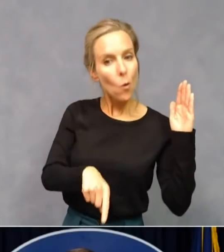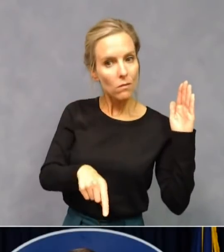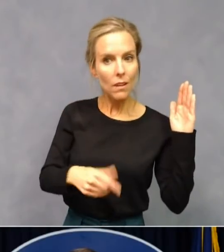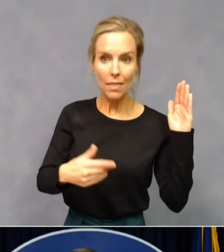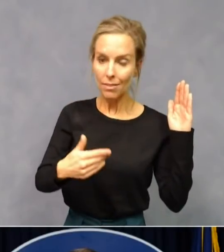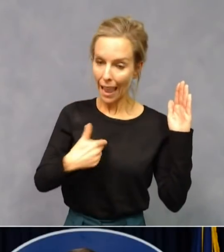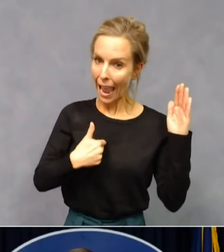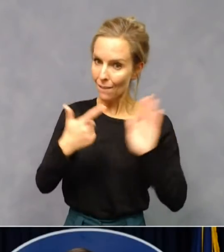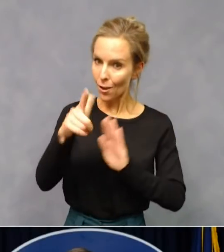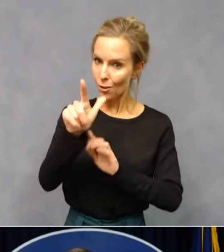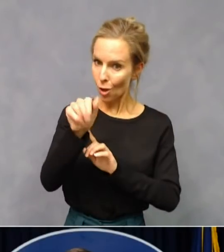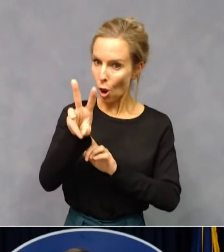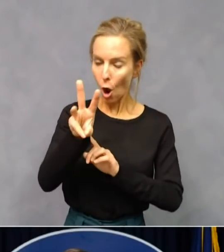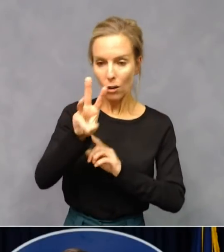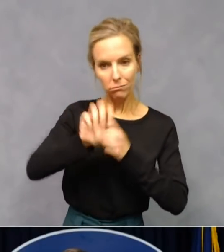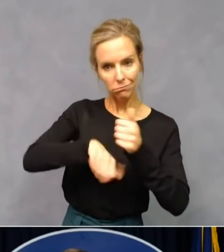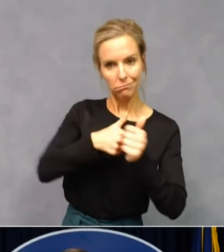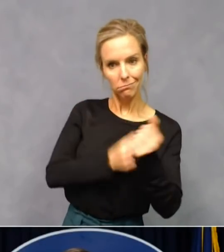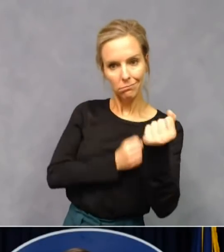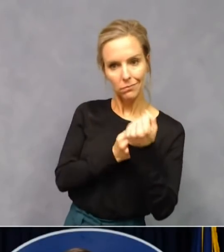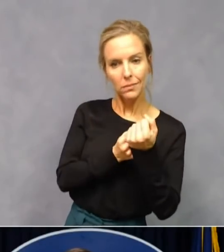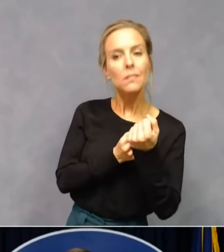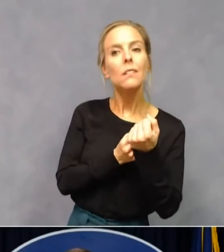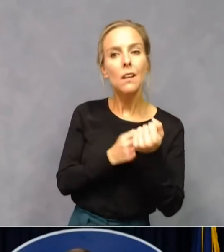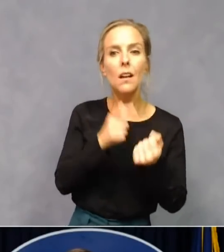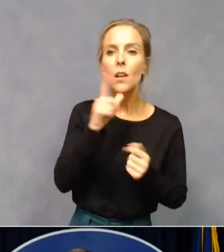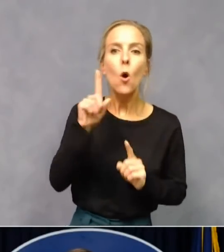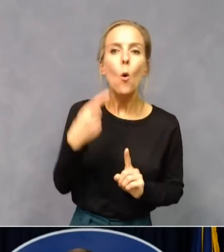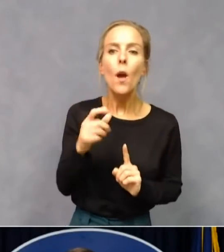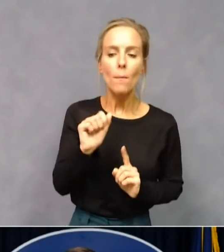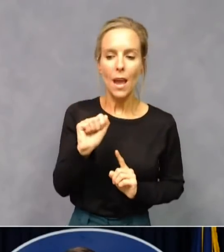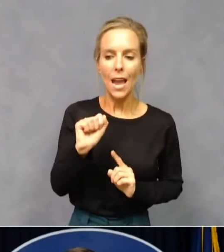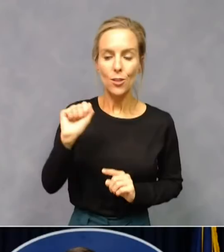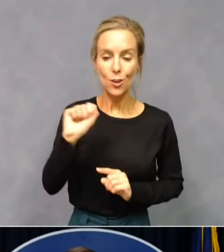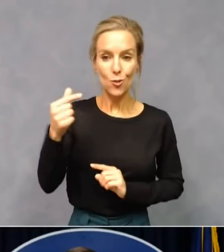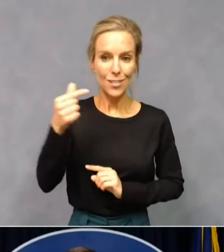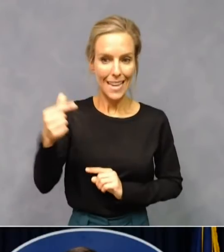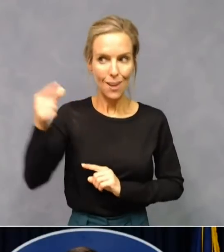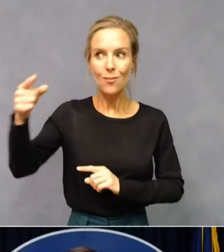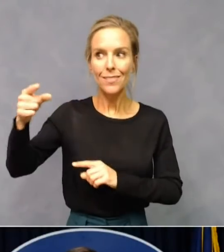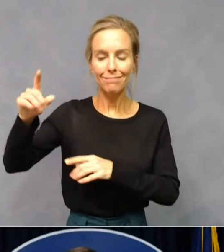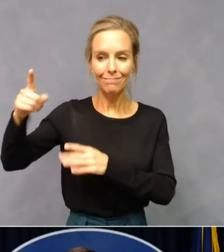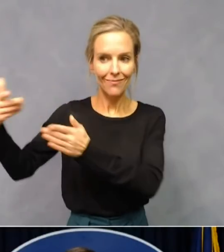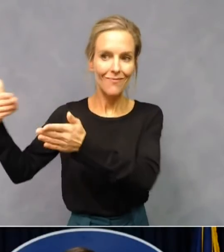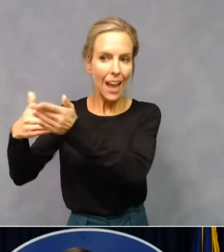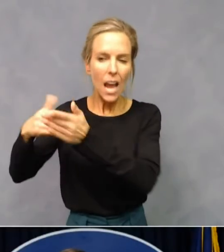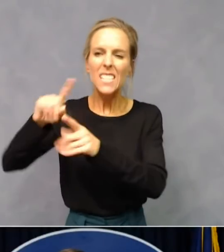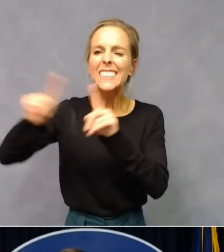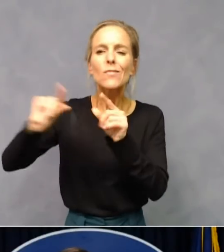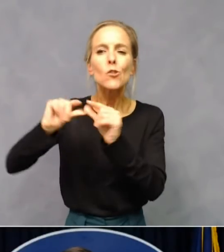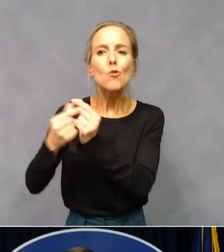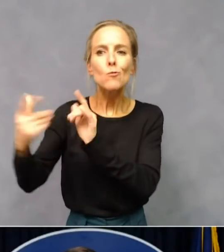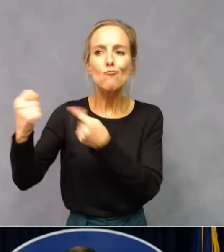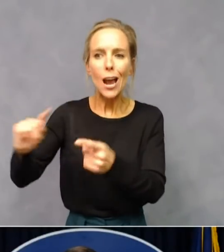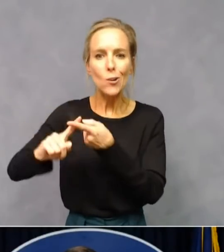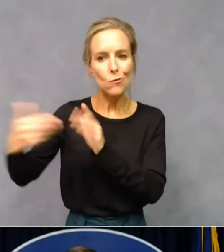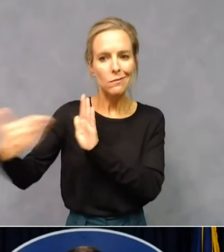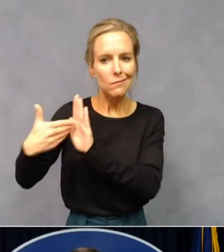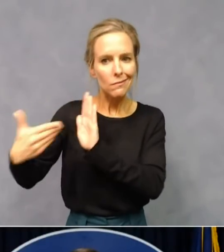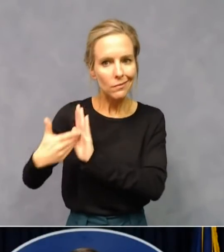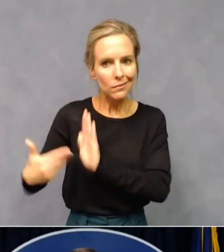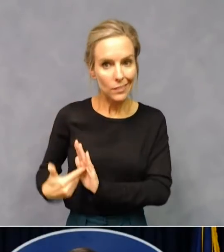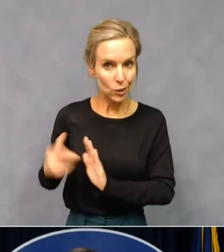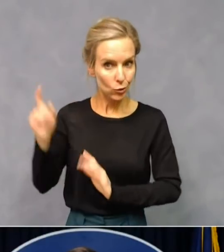Remember, they weren't just brought by the Attorney General; they were brought by different groups that are supposed to be